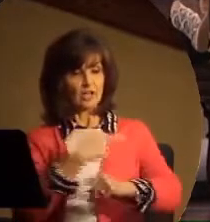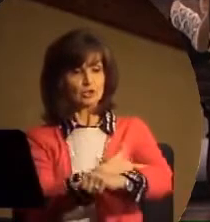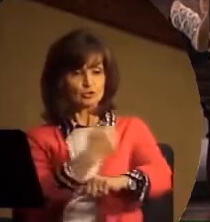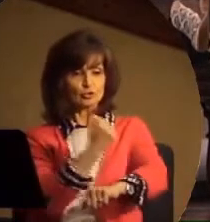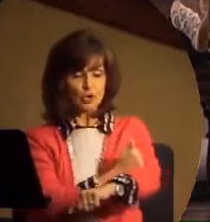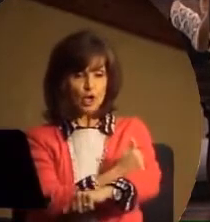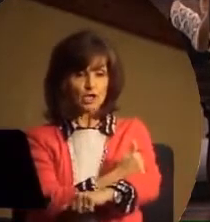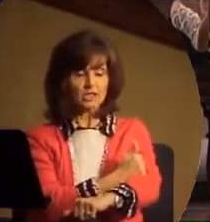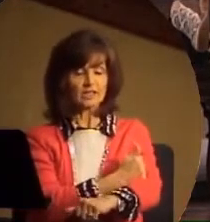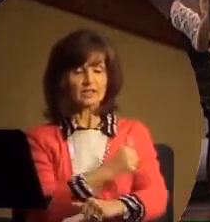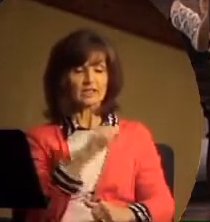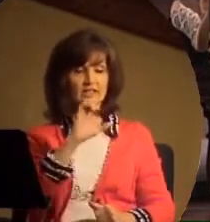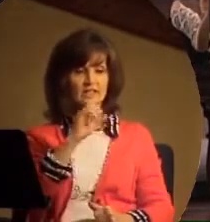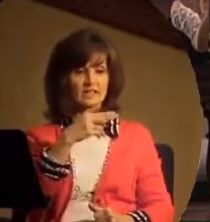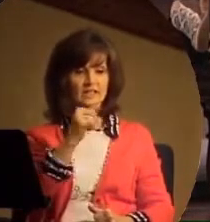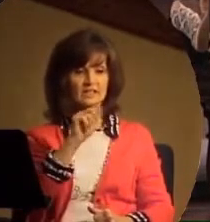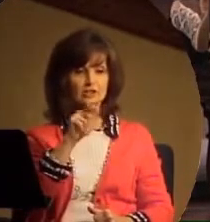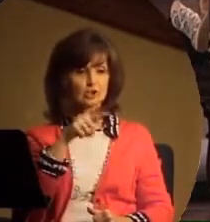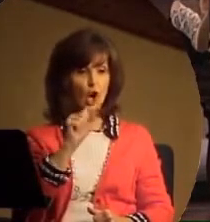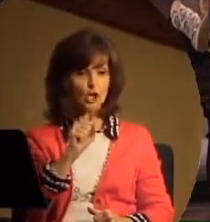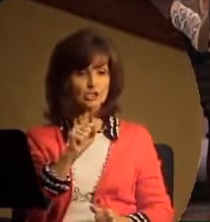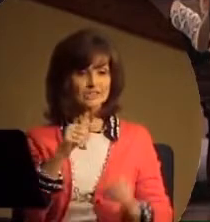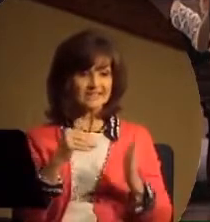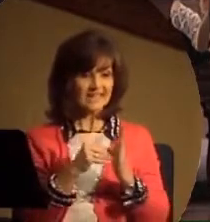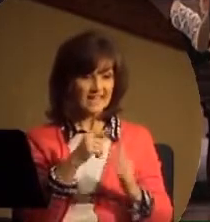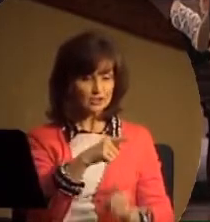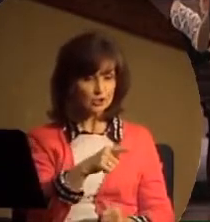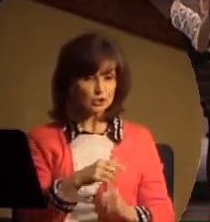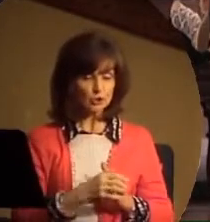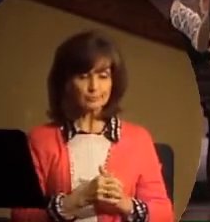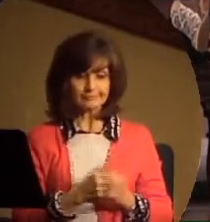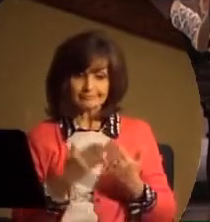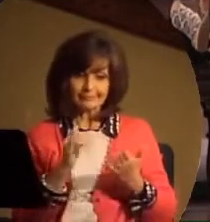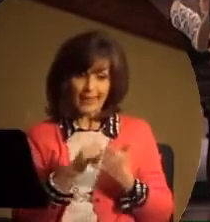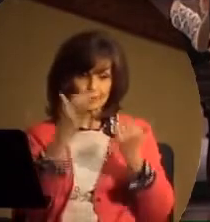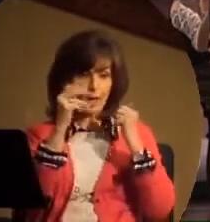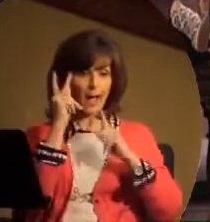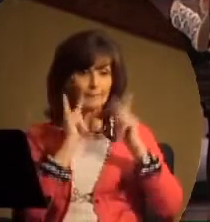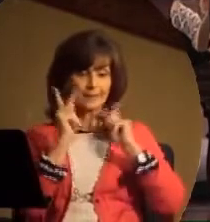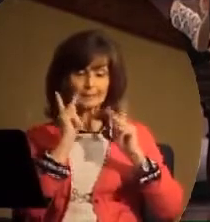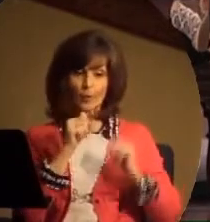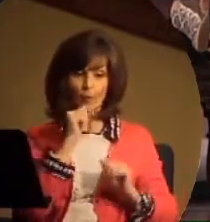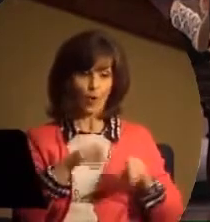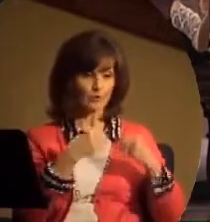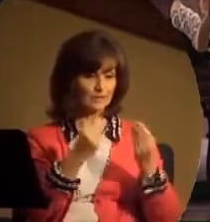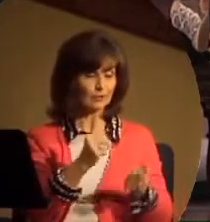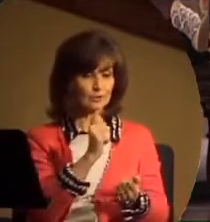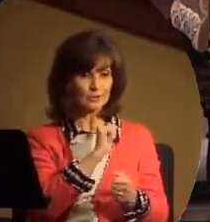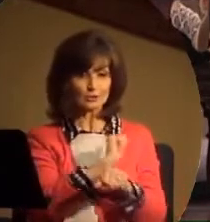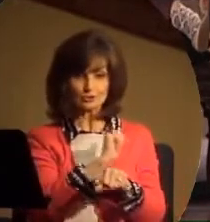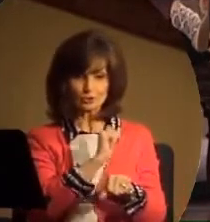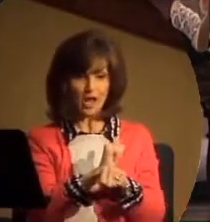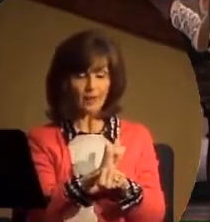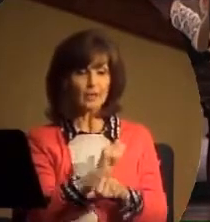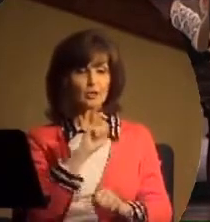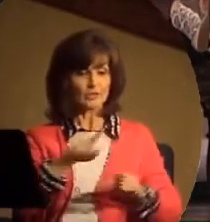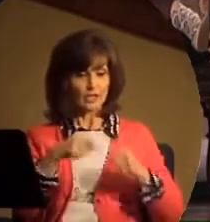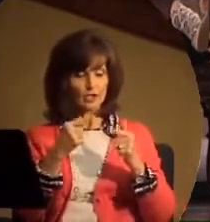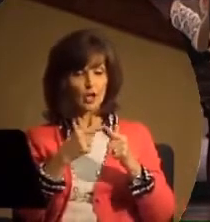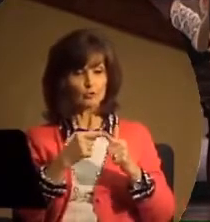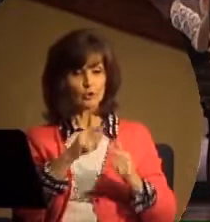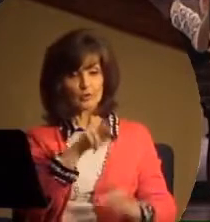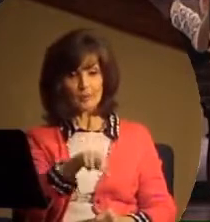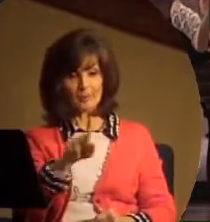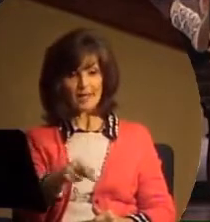prison? No wonder nobody wants to give you a job." And I said, "Pete, the problem's not with God. The problem's with you. You need to go in the bathroom, look in the